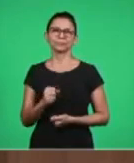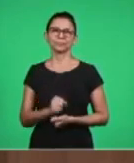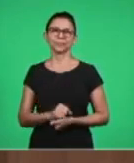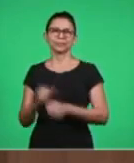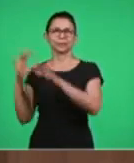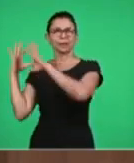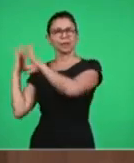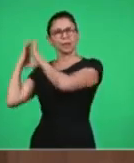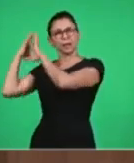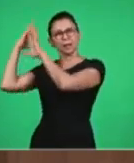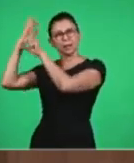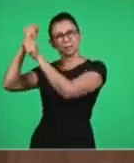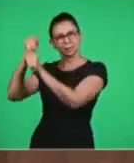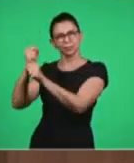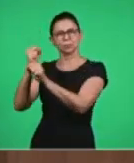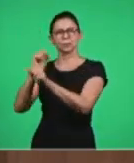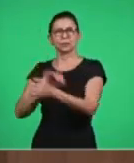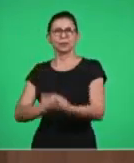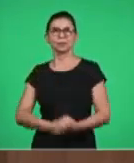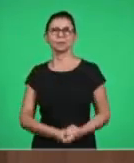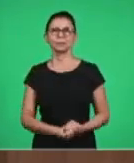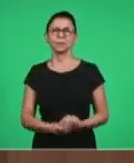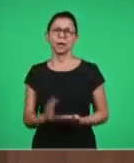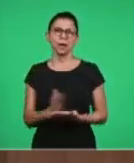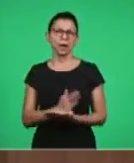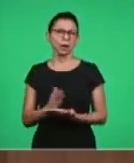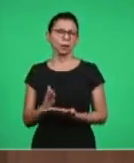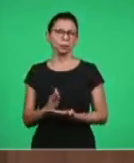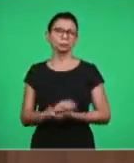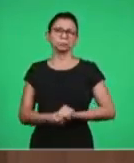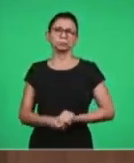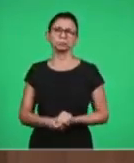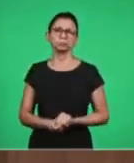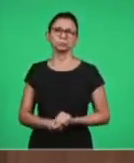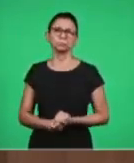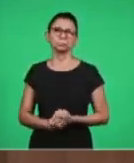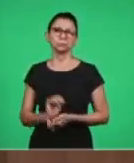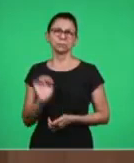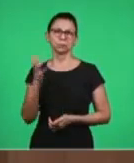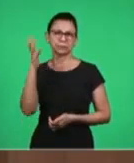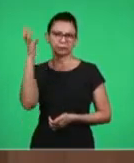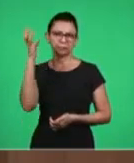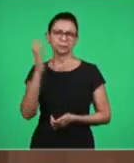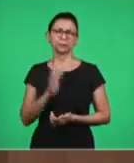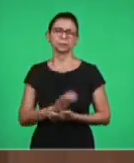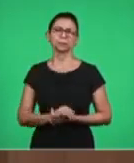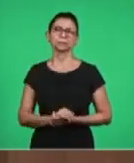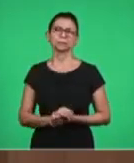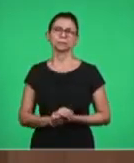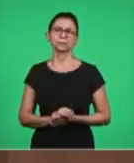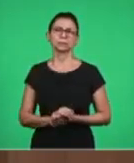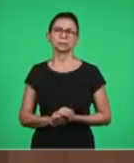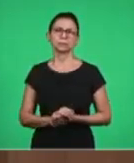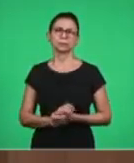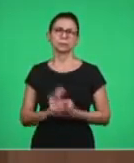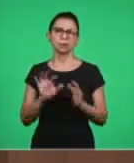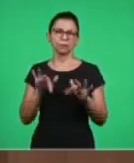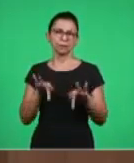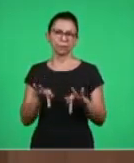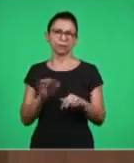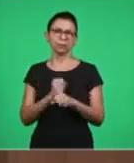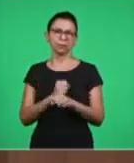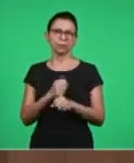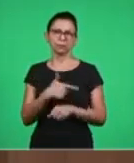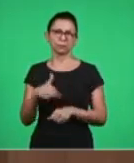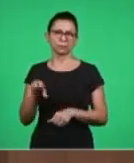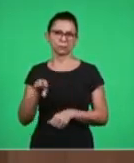few aspects that we have gone through the church in this year that is coming to